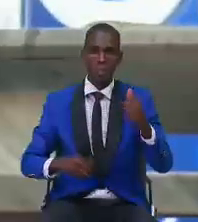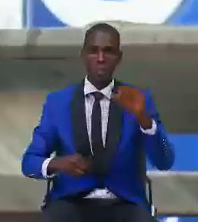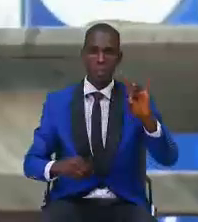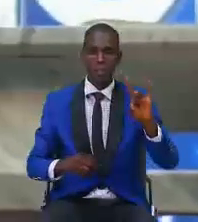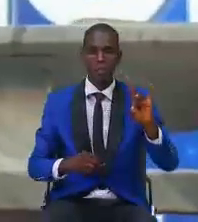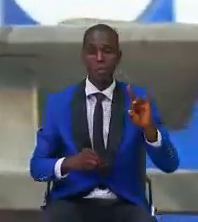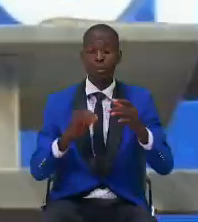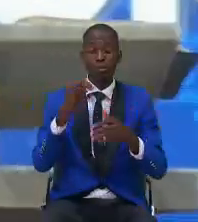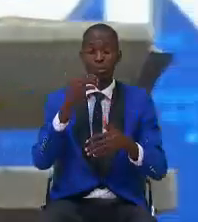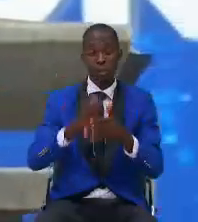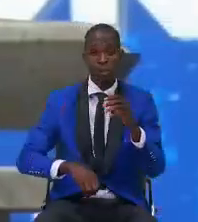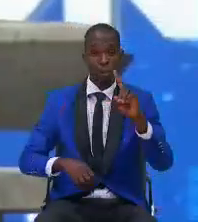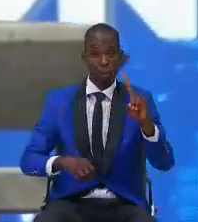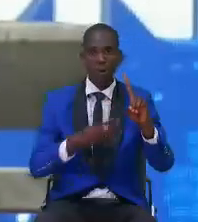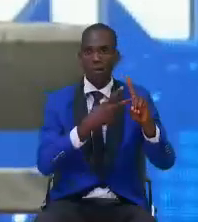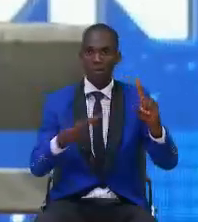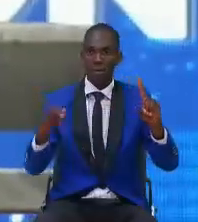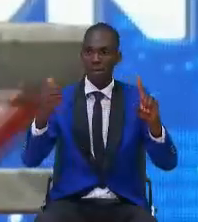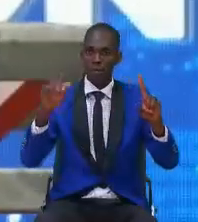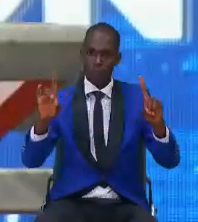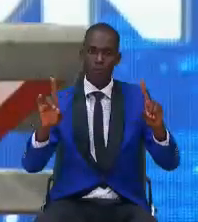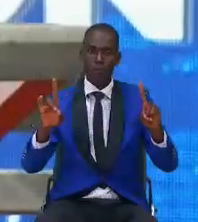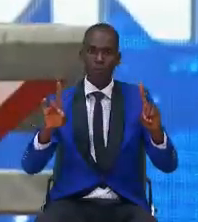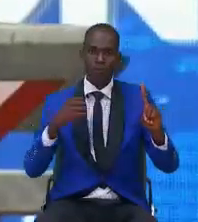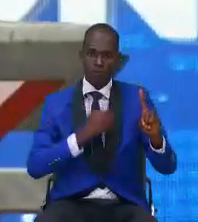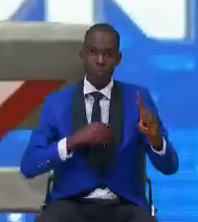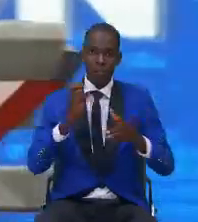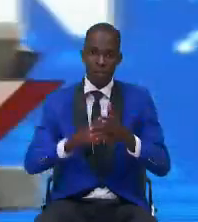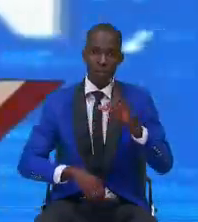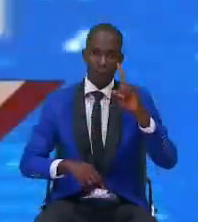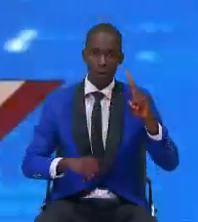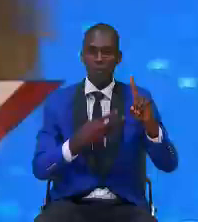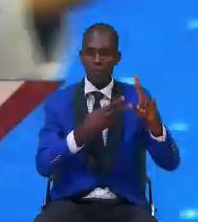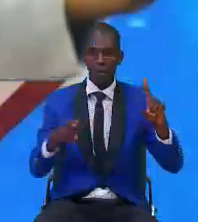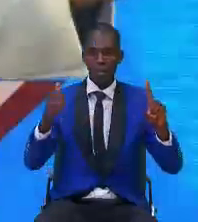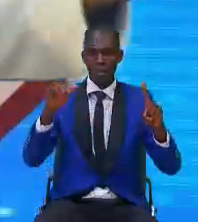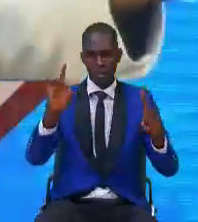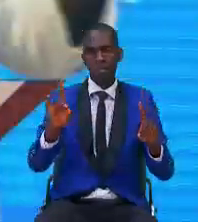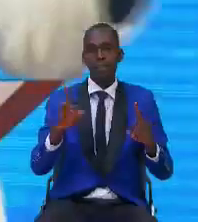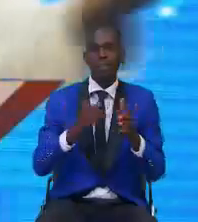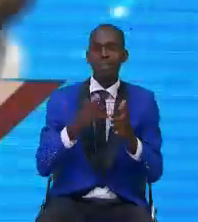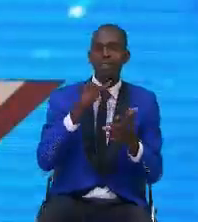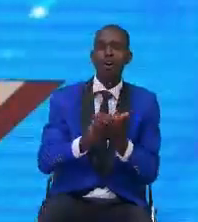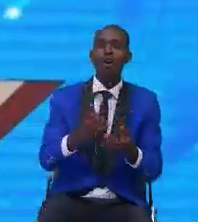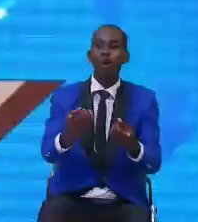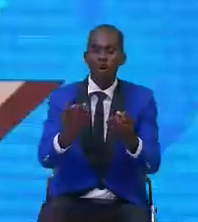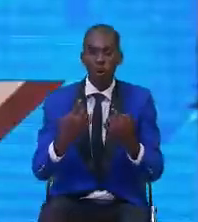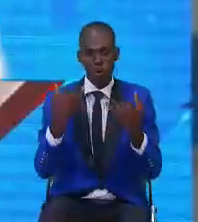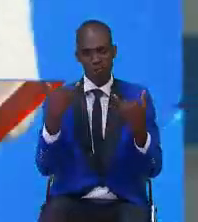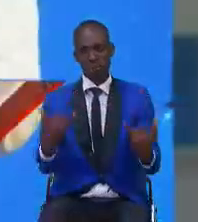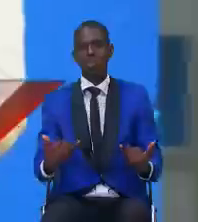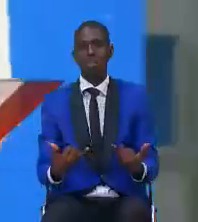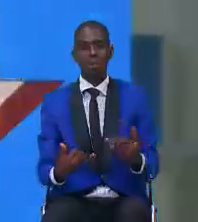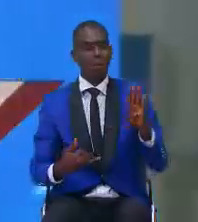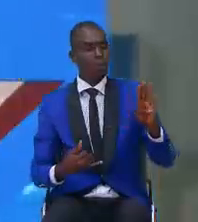1, verse 18, and he said, come now. He said, don't waste time. You know, Belshazzar, he